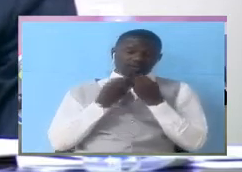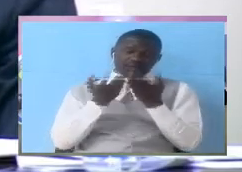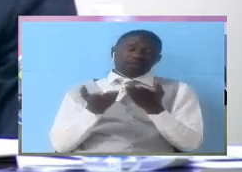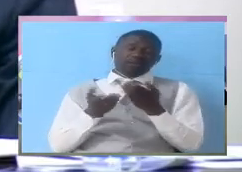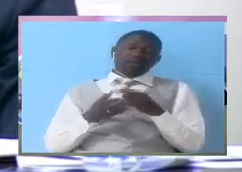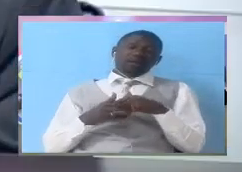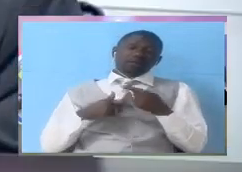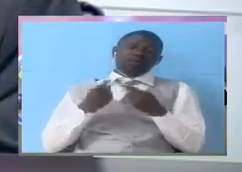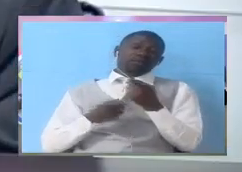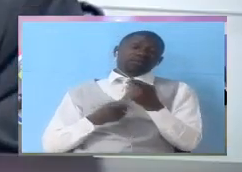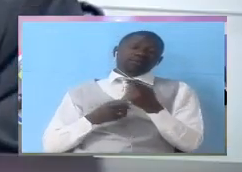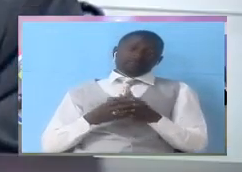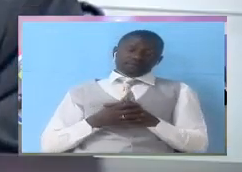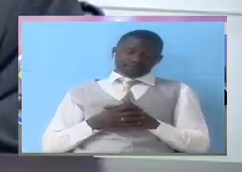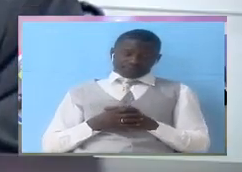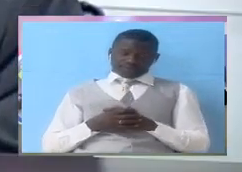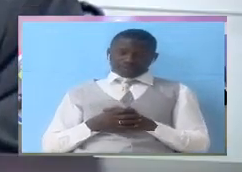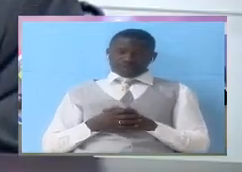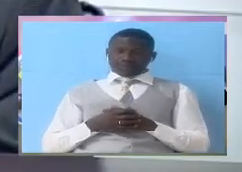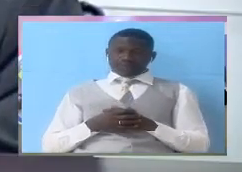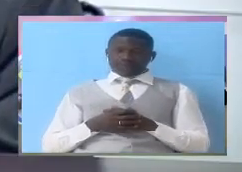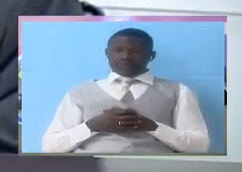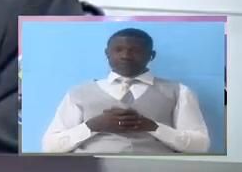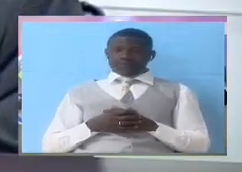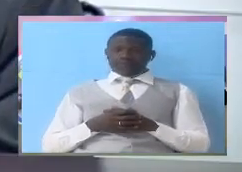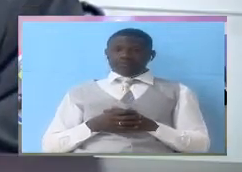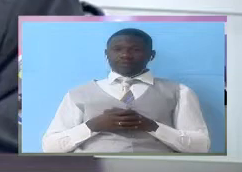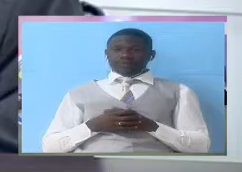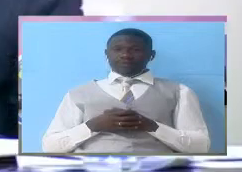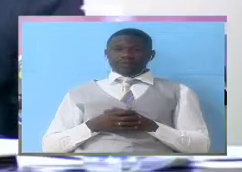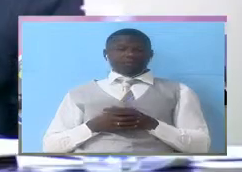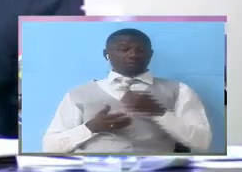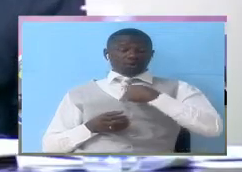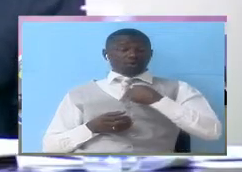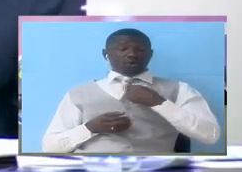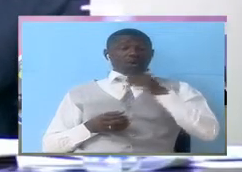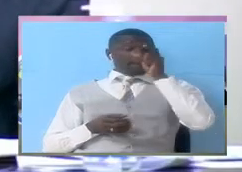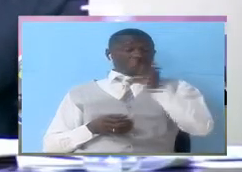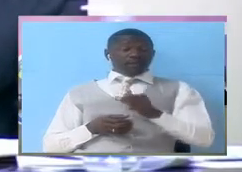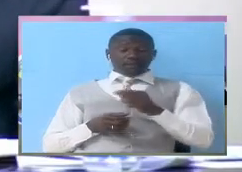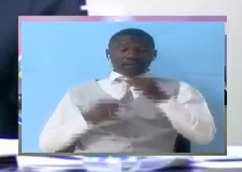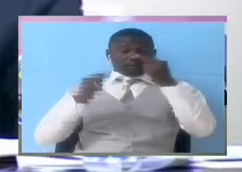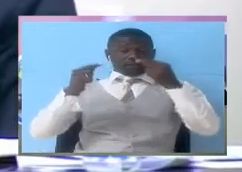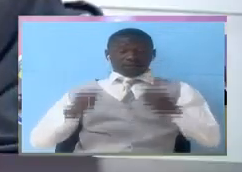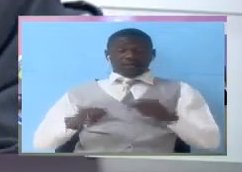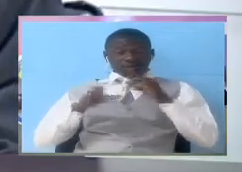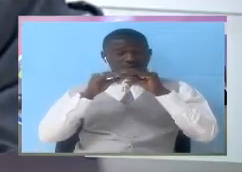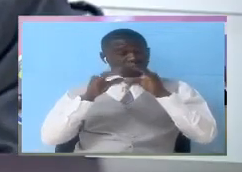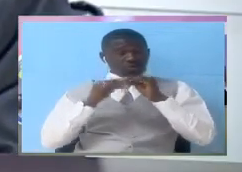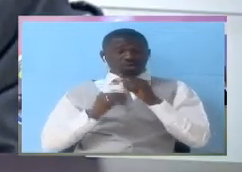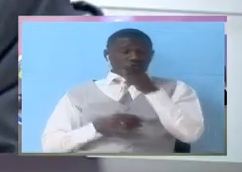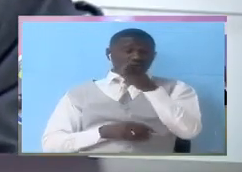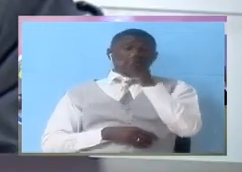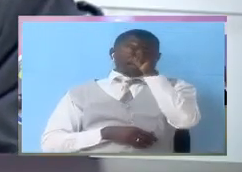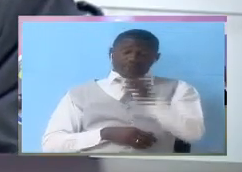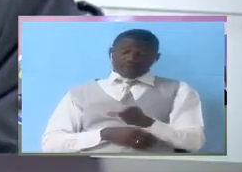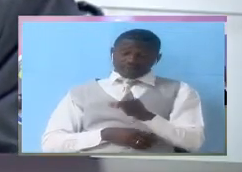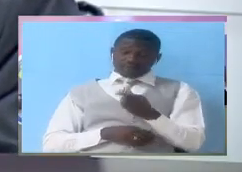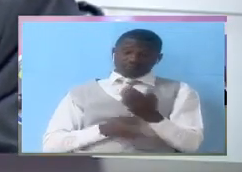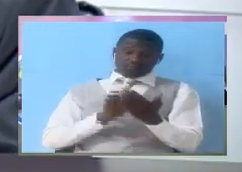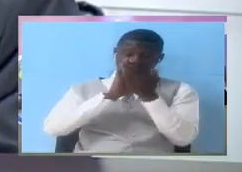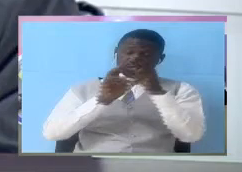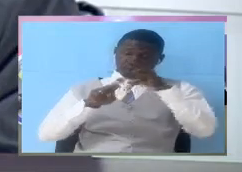ma daldi ci jukki lolu wax ko way yow ya ko wax. I'm not the one testifying, you're the one testifying. Man nekul ne ma fi tok de di joxe